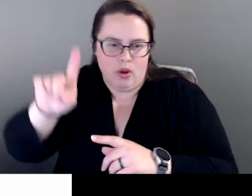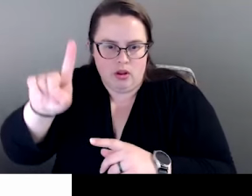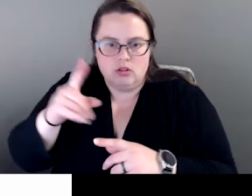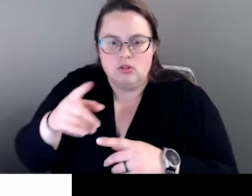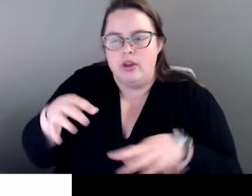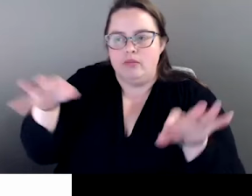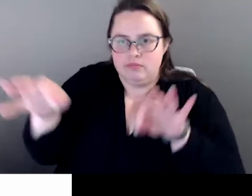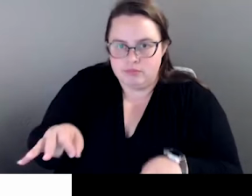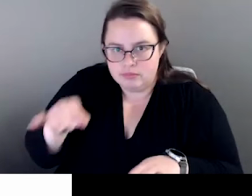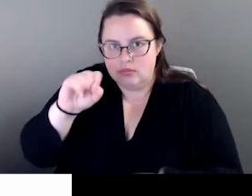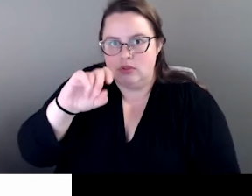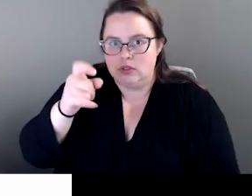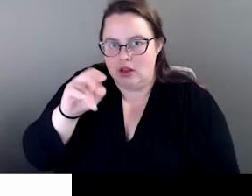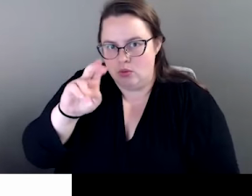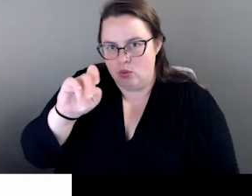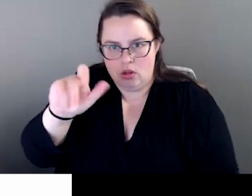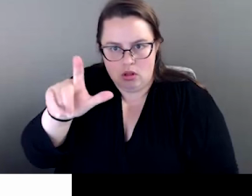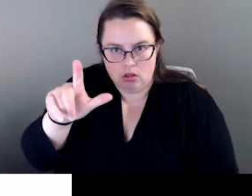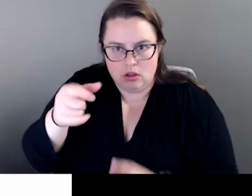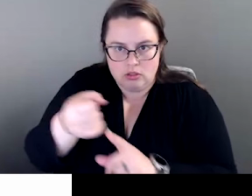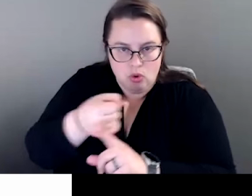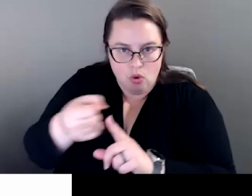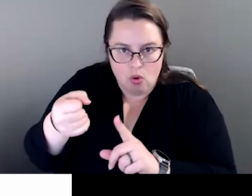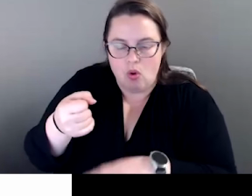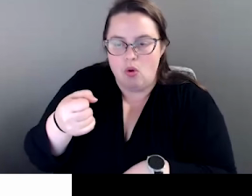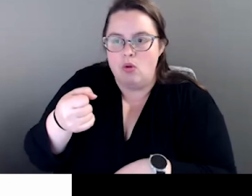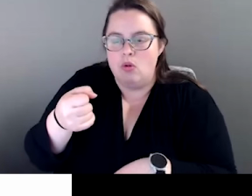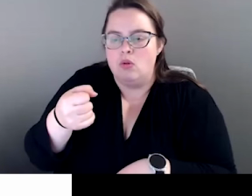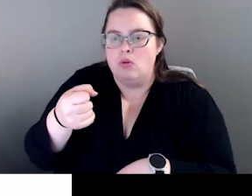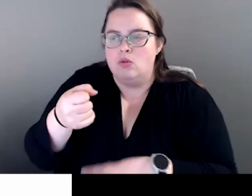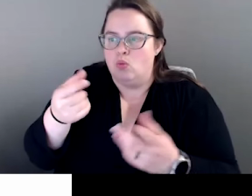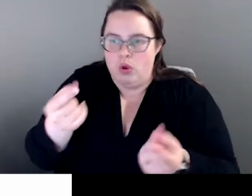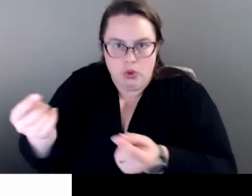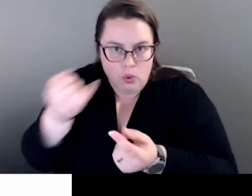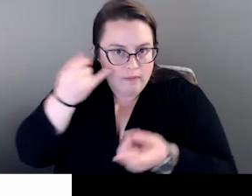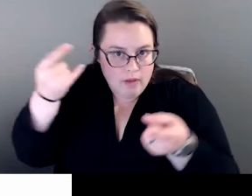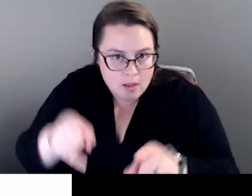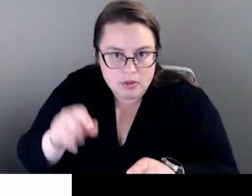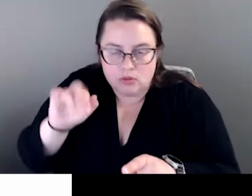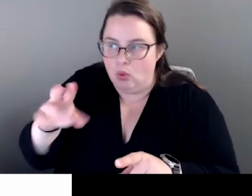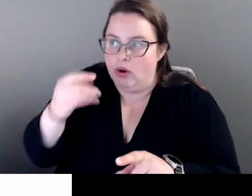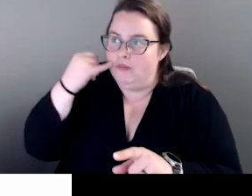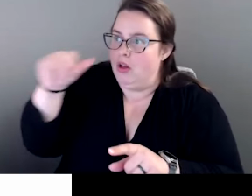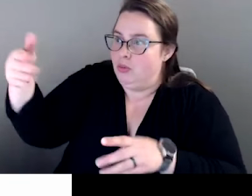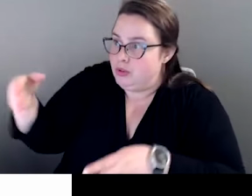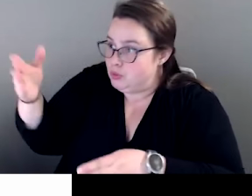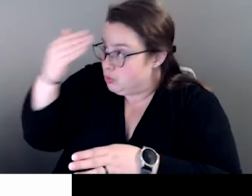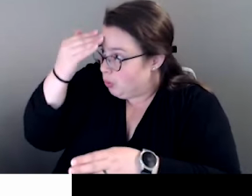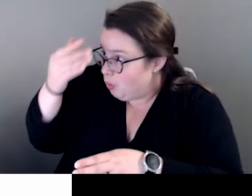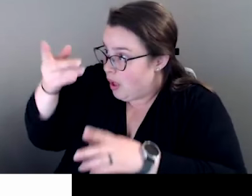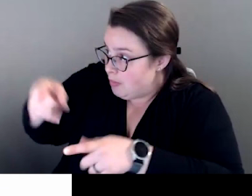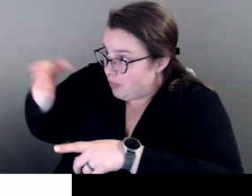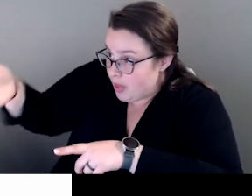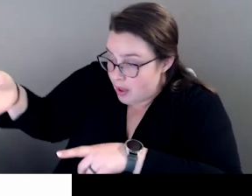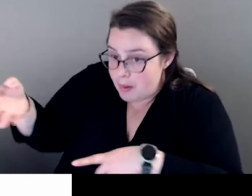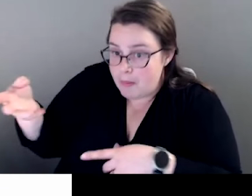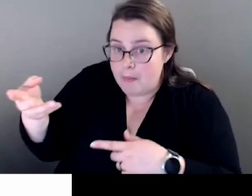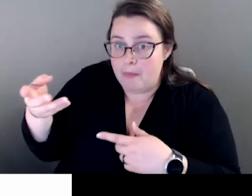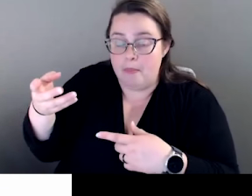assault and what to do if it does happen, or if it happens to somebody. And so that's kind of it's